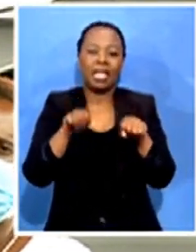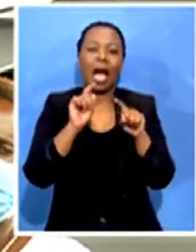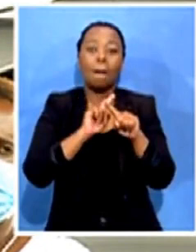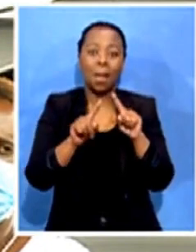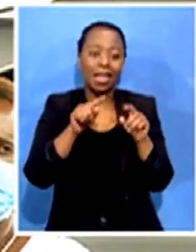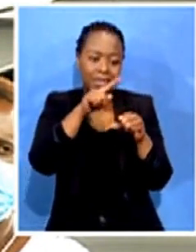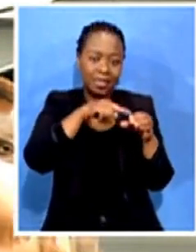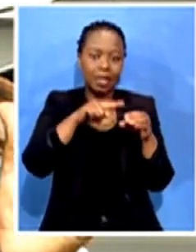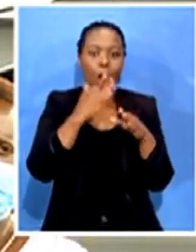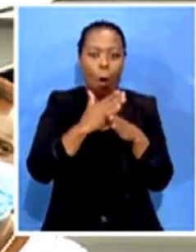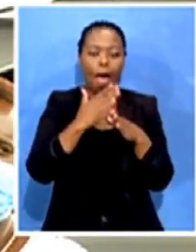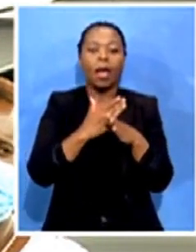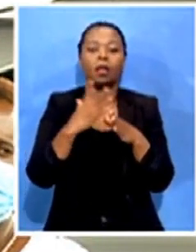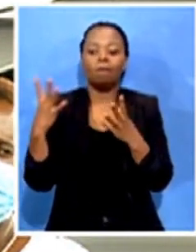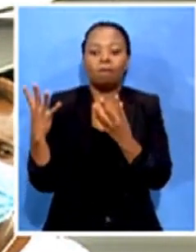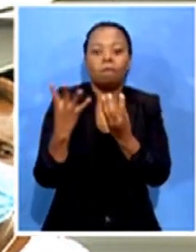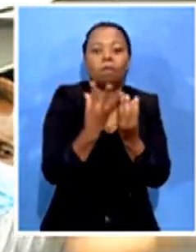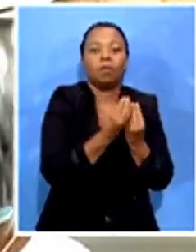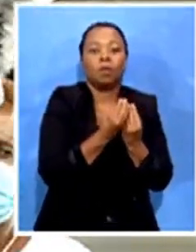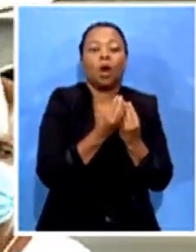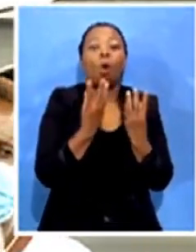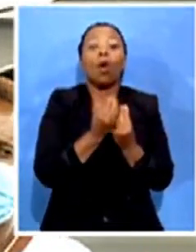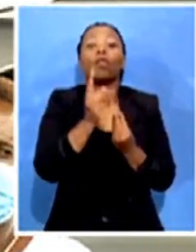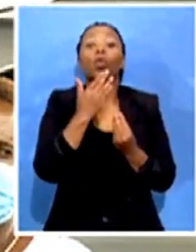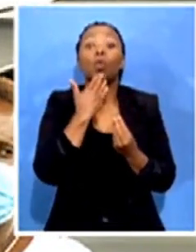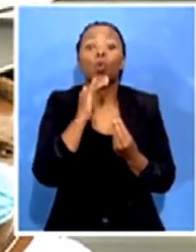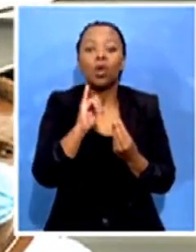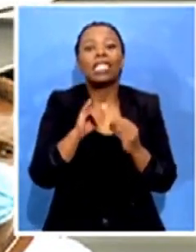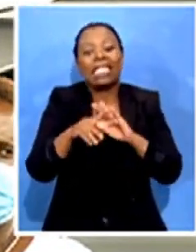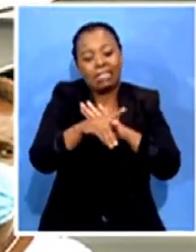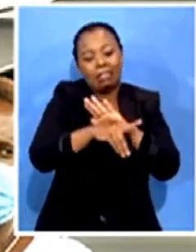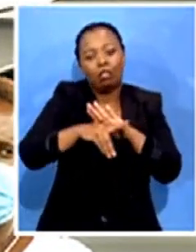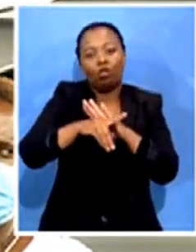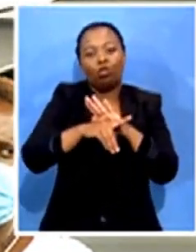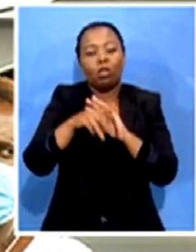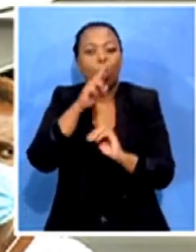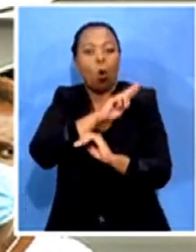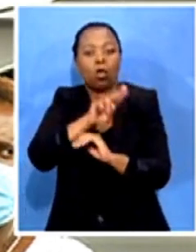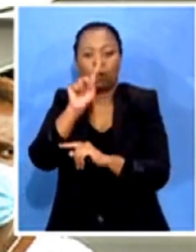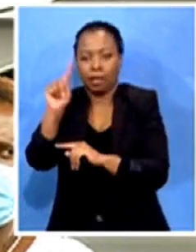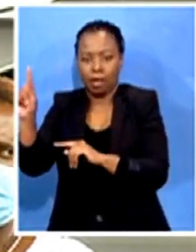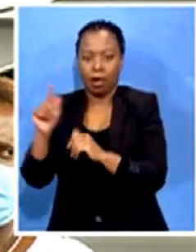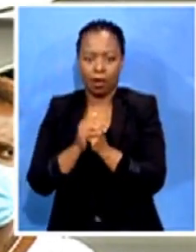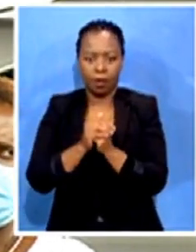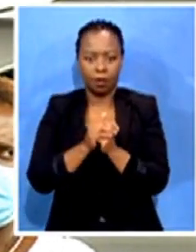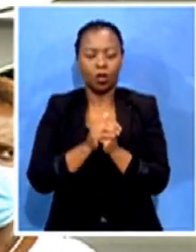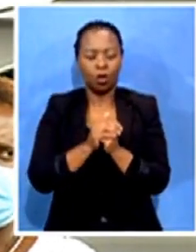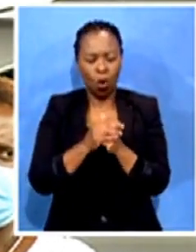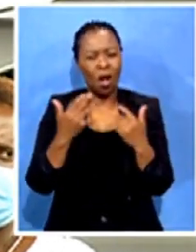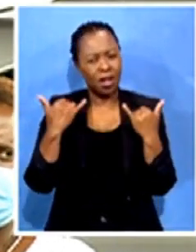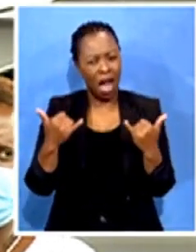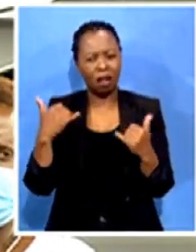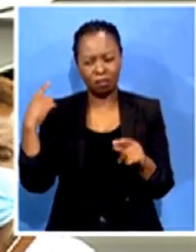district hospitals. So one of the things since the return, one of the things is that people tend to arrive